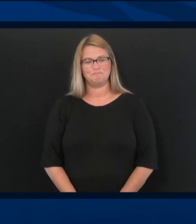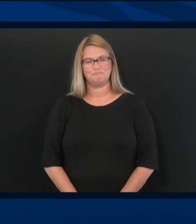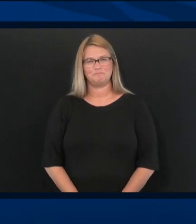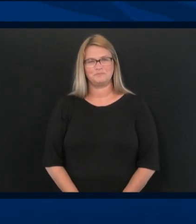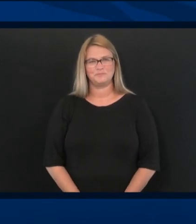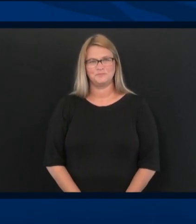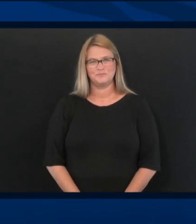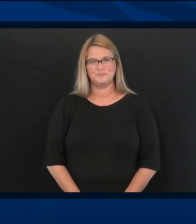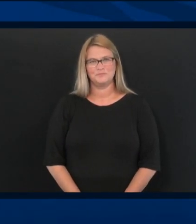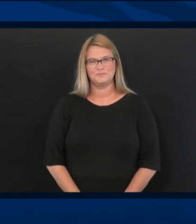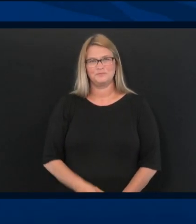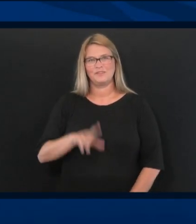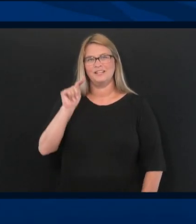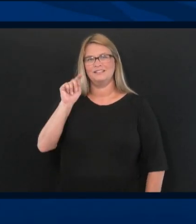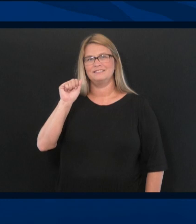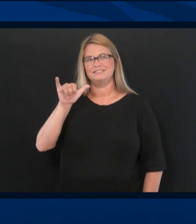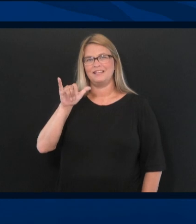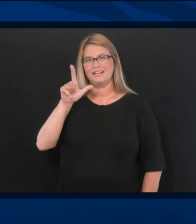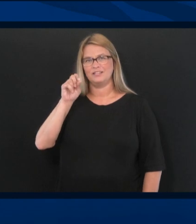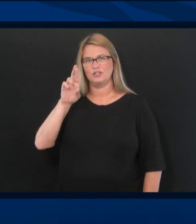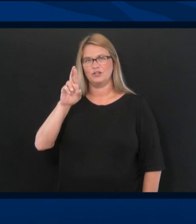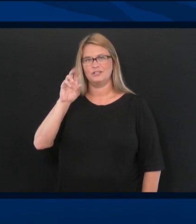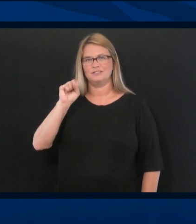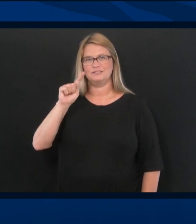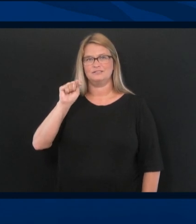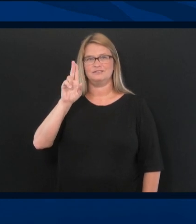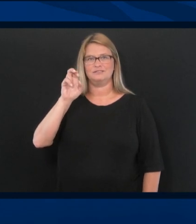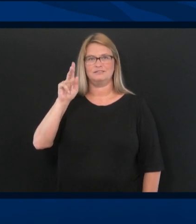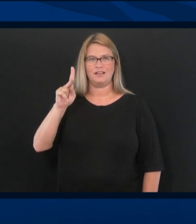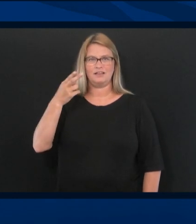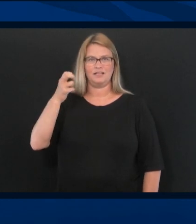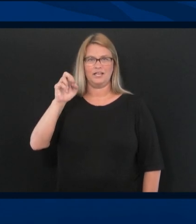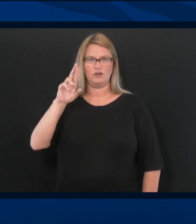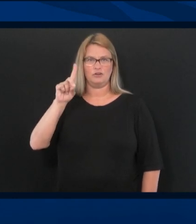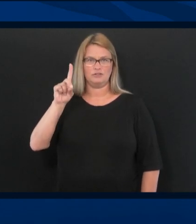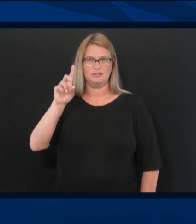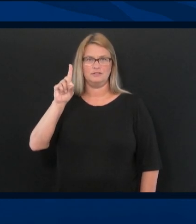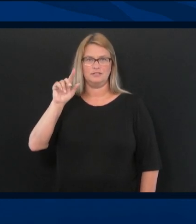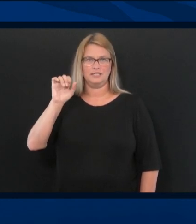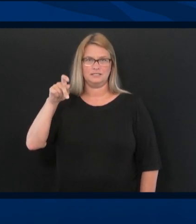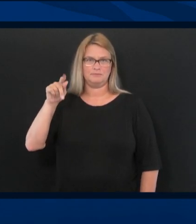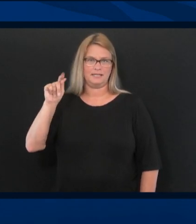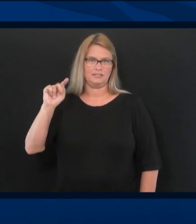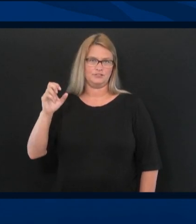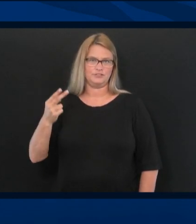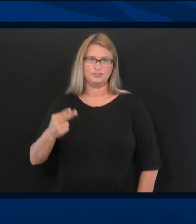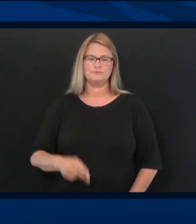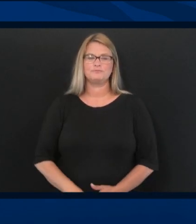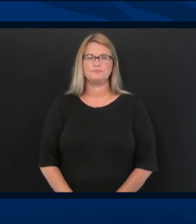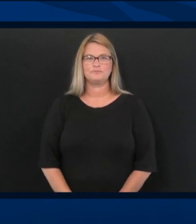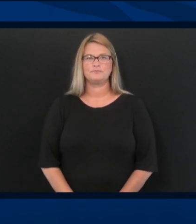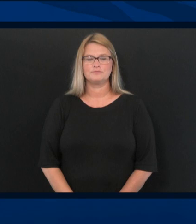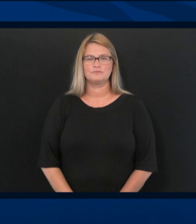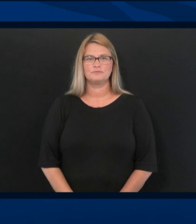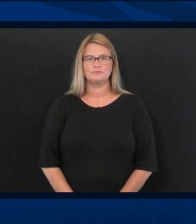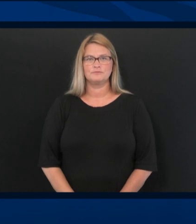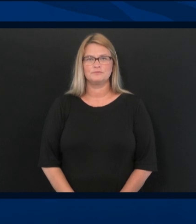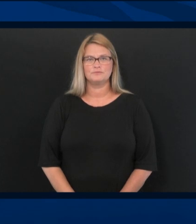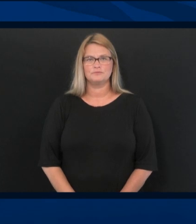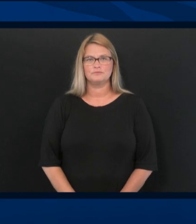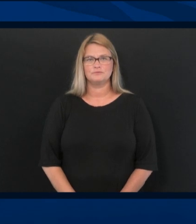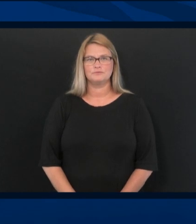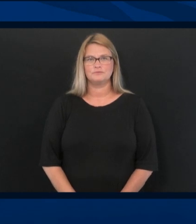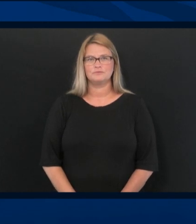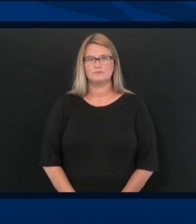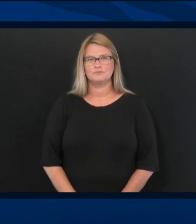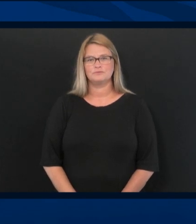All right, thank you, Mark. Next, Taylor Stuck, Herald-Dispatch. Hi all, it's Taylor with the Herald-Dispatch. I think